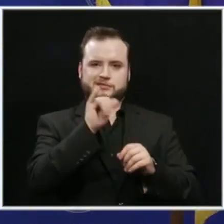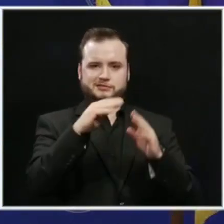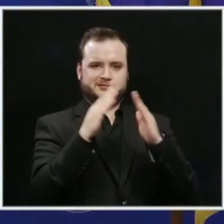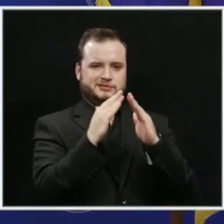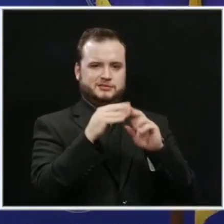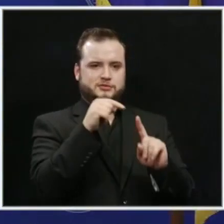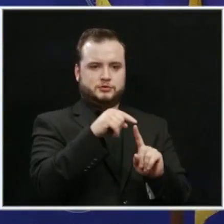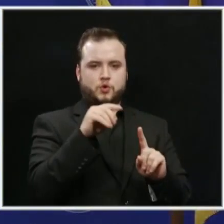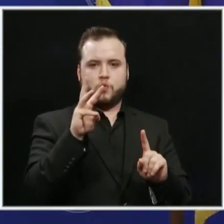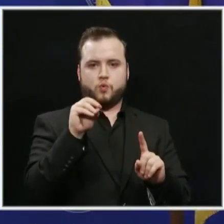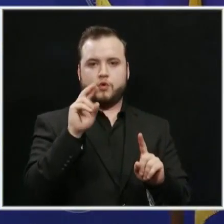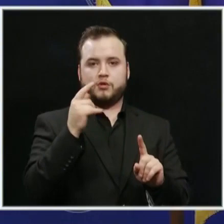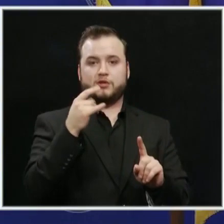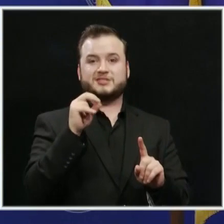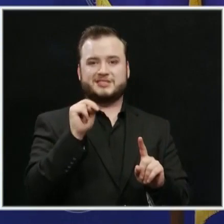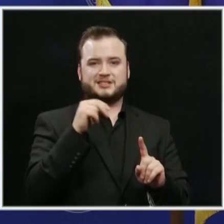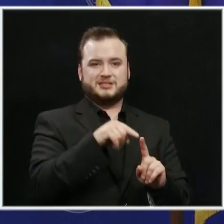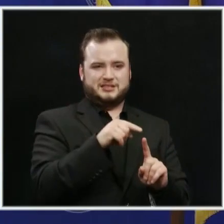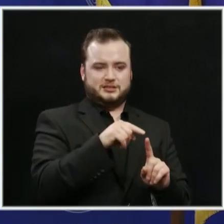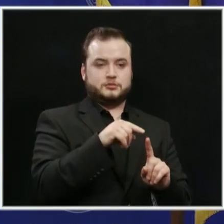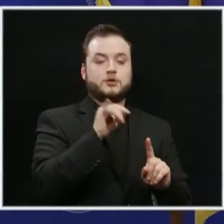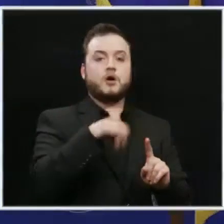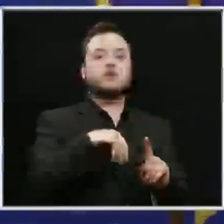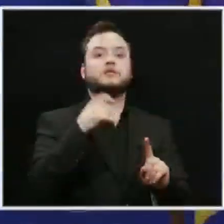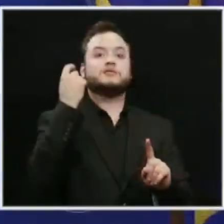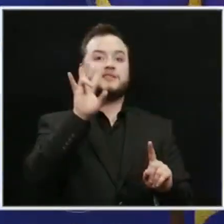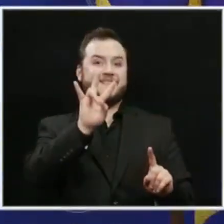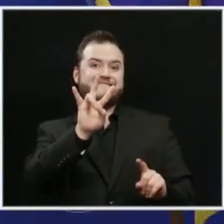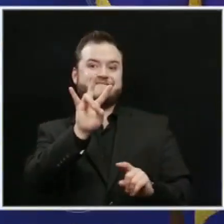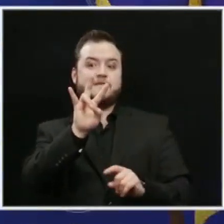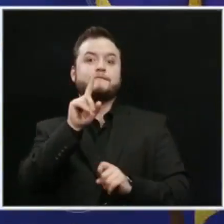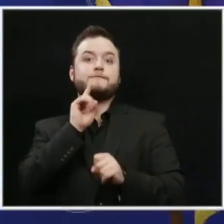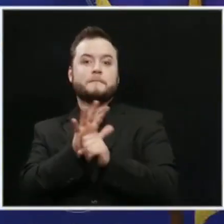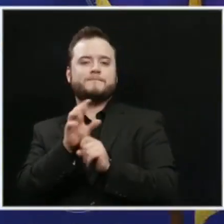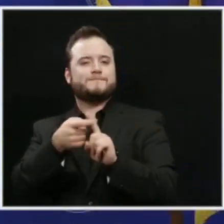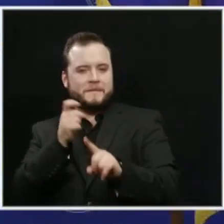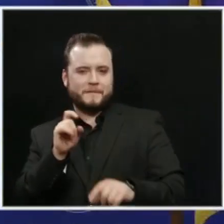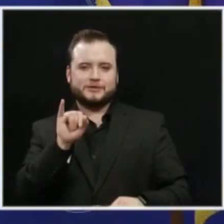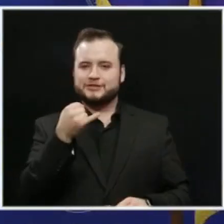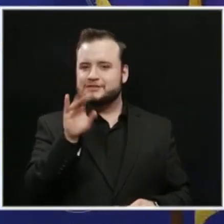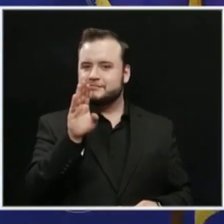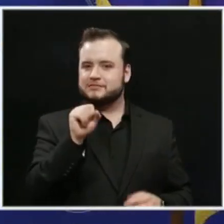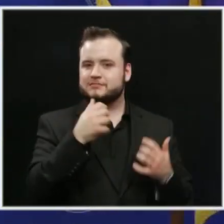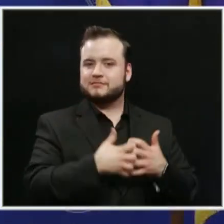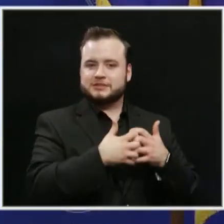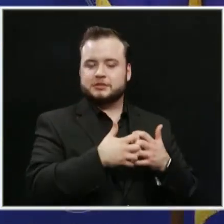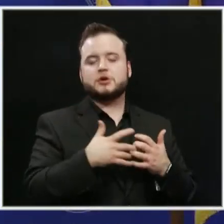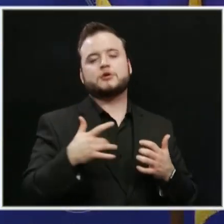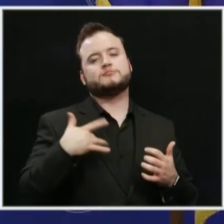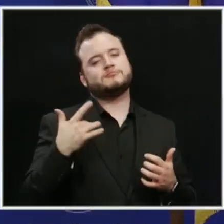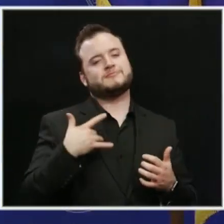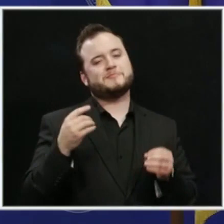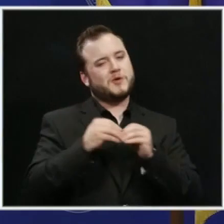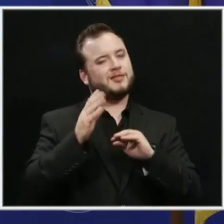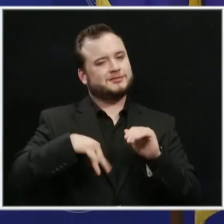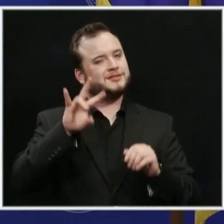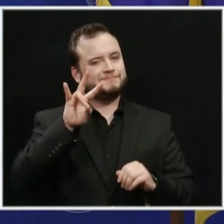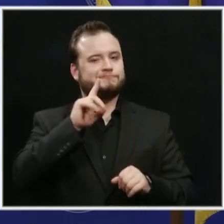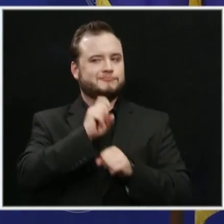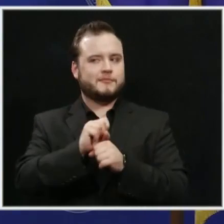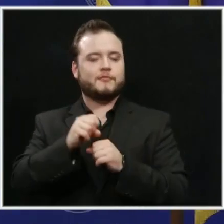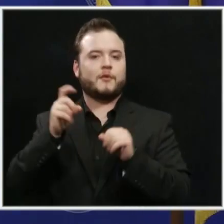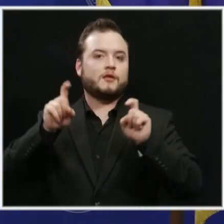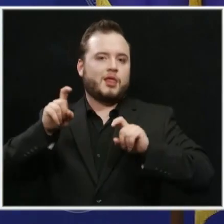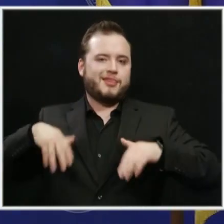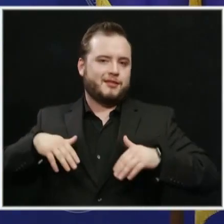been determined to be associated with JBS, but we expect that number to increase as the interviews continue. Chris Erzman is